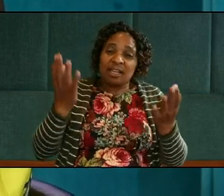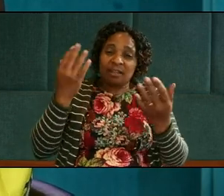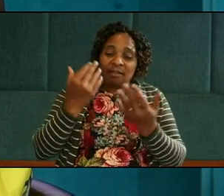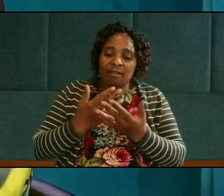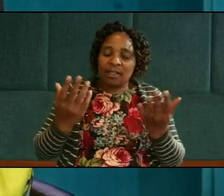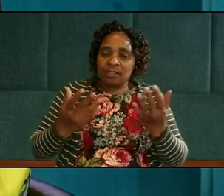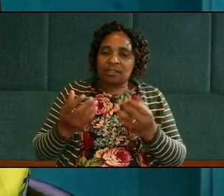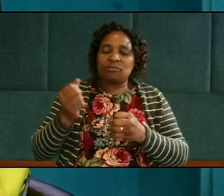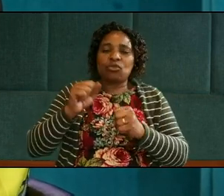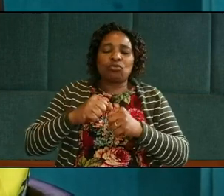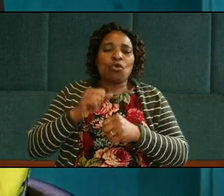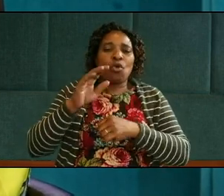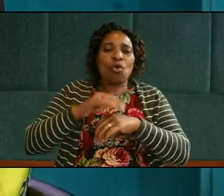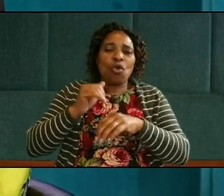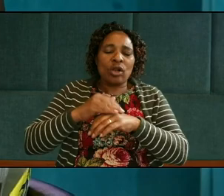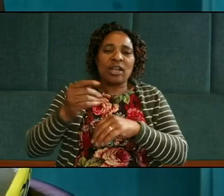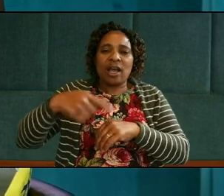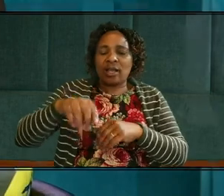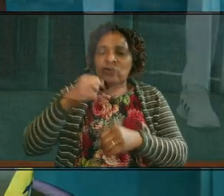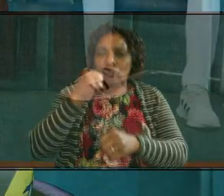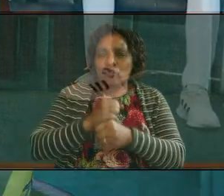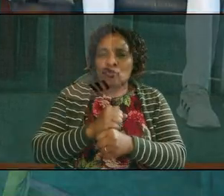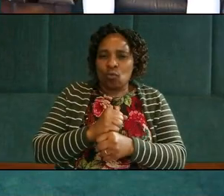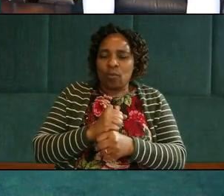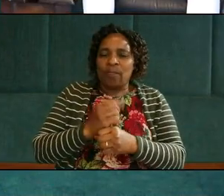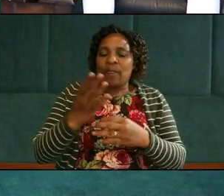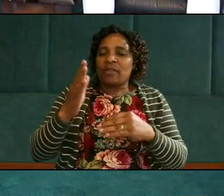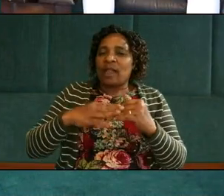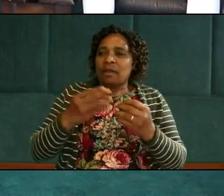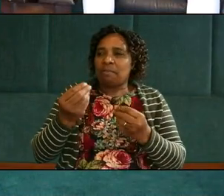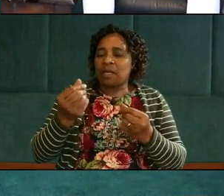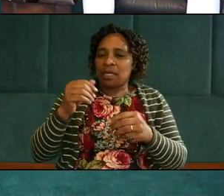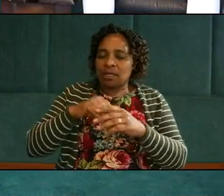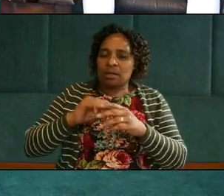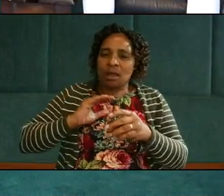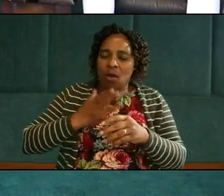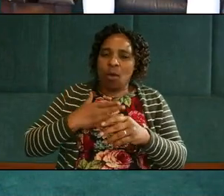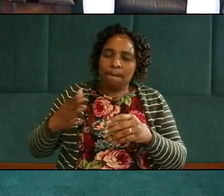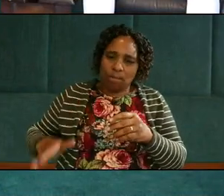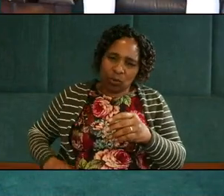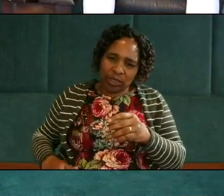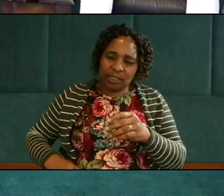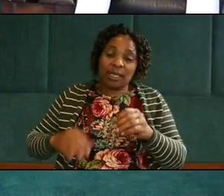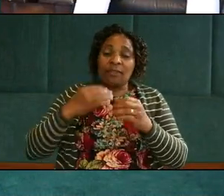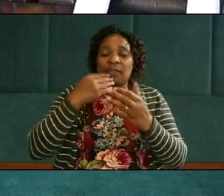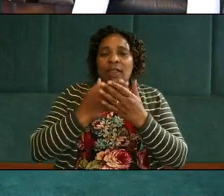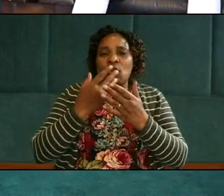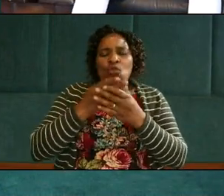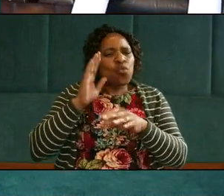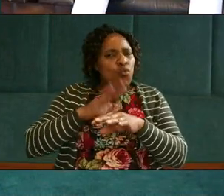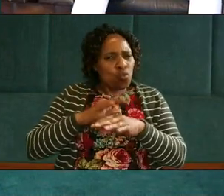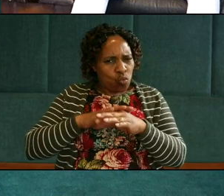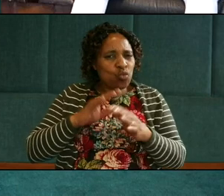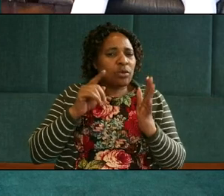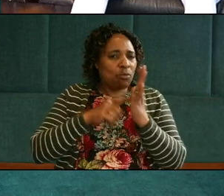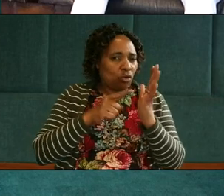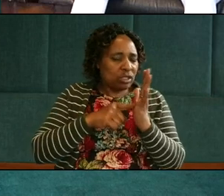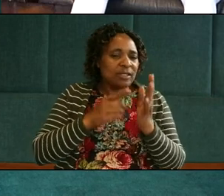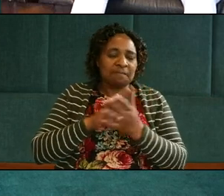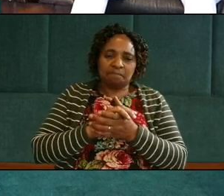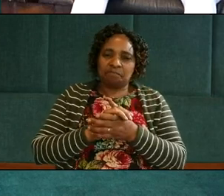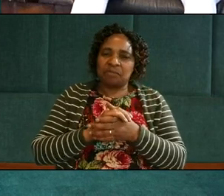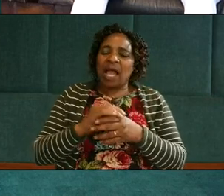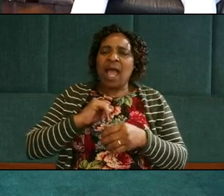would benefit if we put the money in our pockets. Yeah, that's an interesting point that you've just raised. Thank you so much. And so insightful, by the way. You